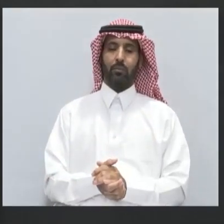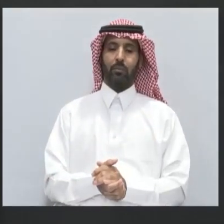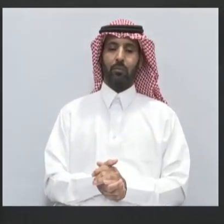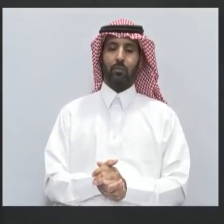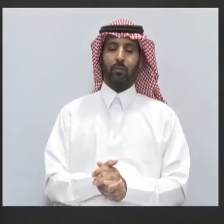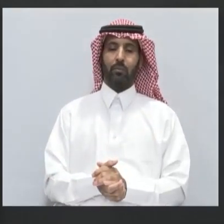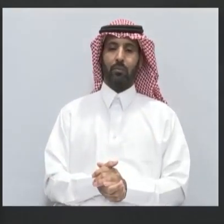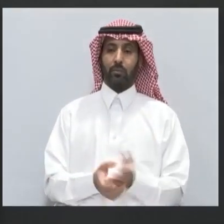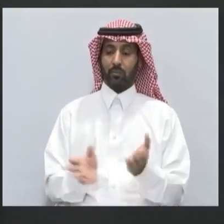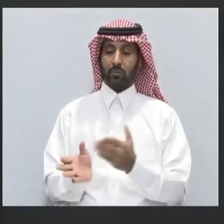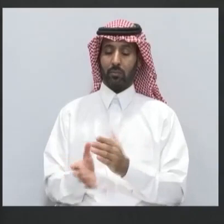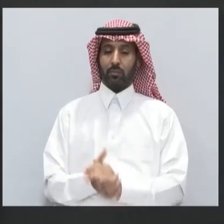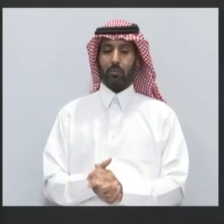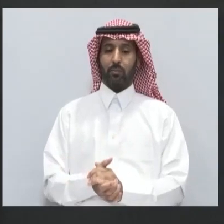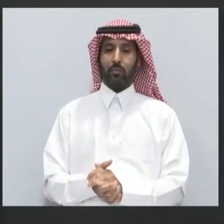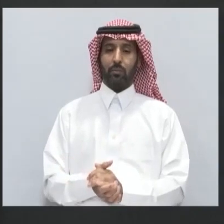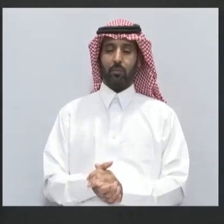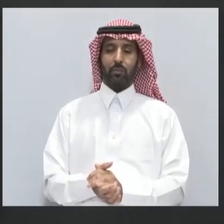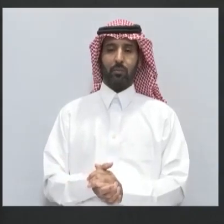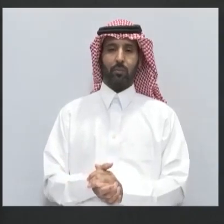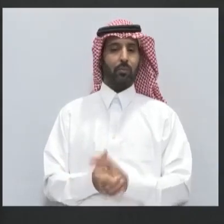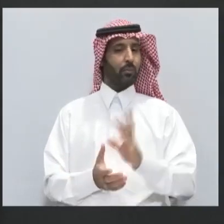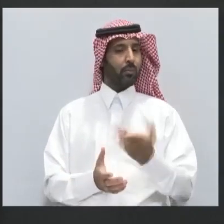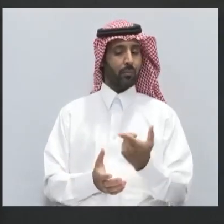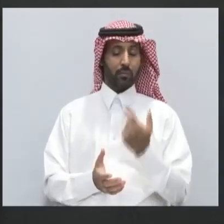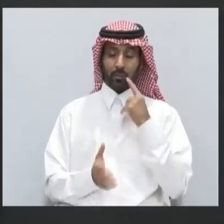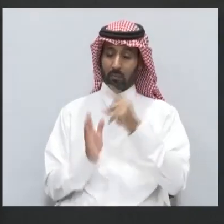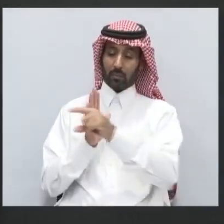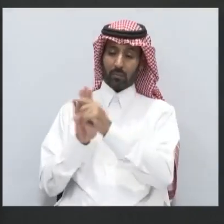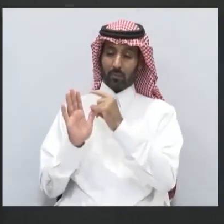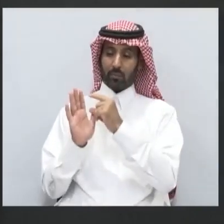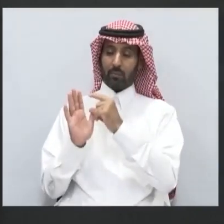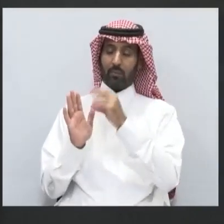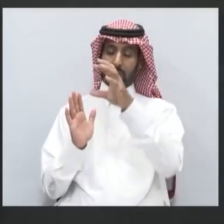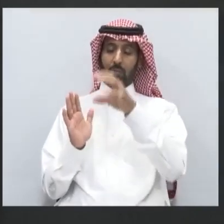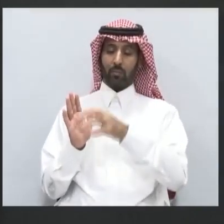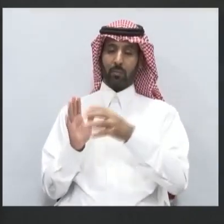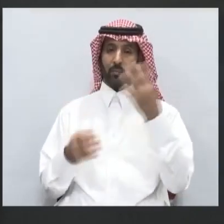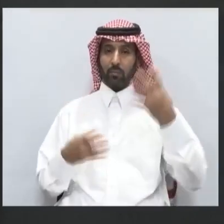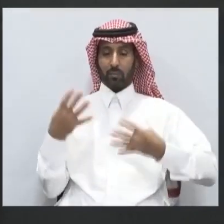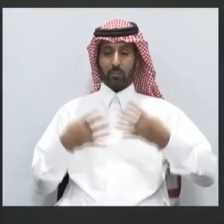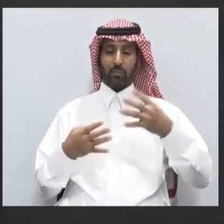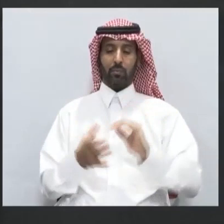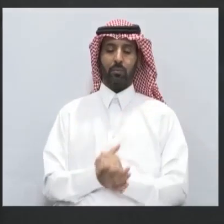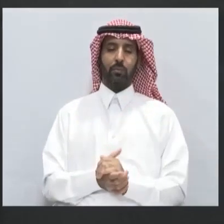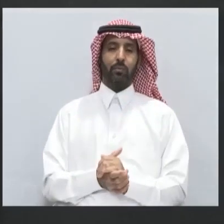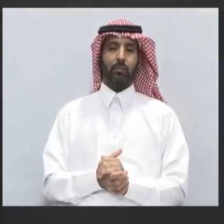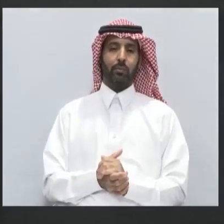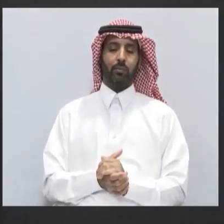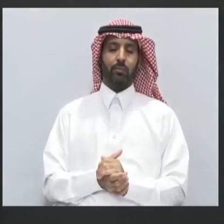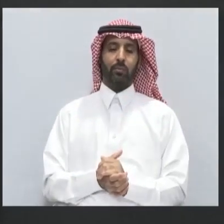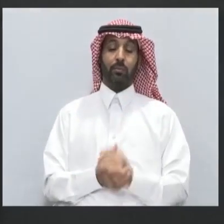of it and throw the half away. So which headline fits this article? They